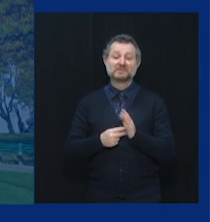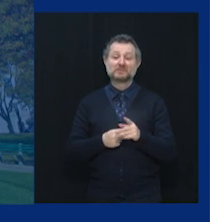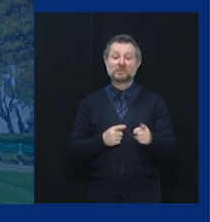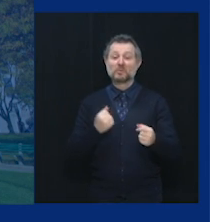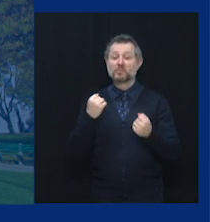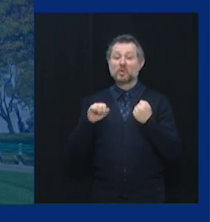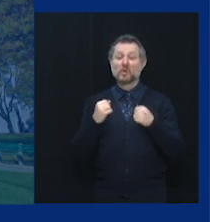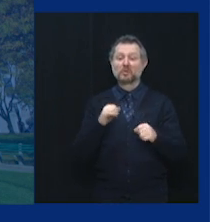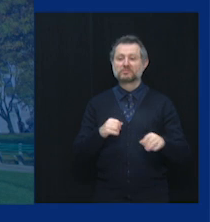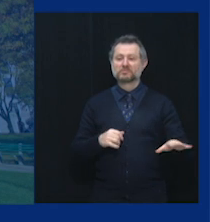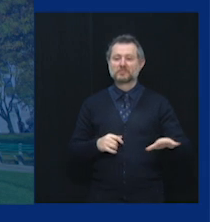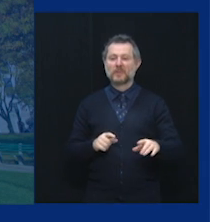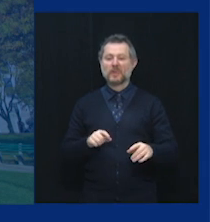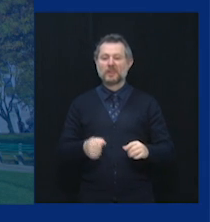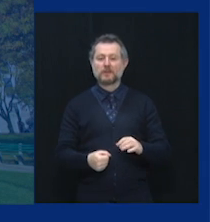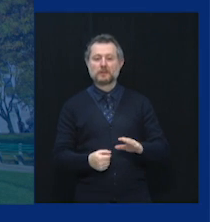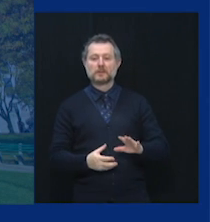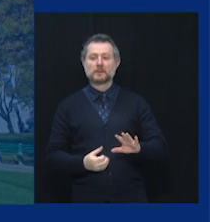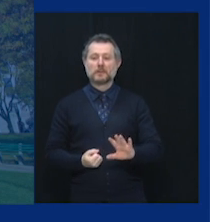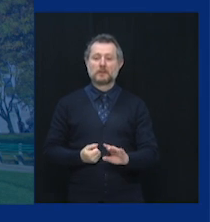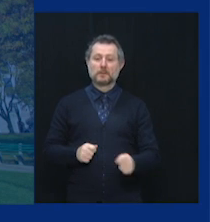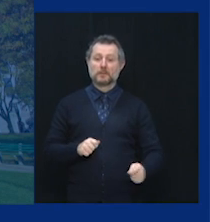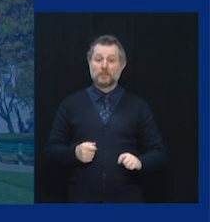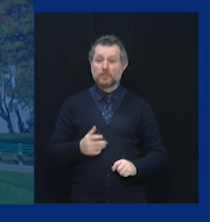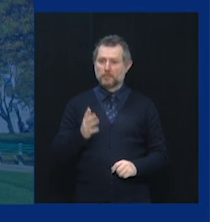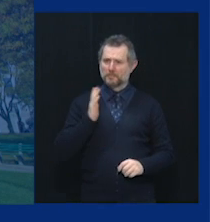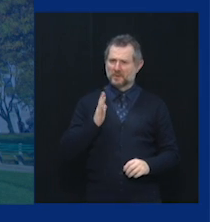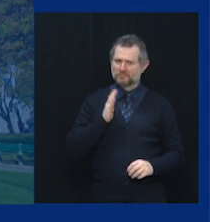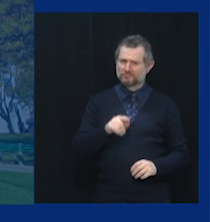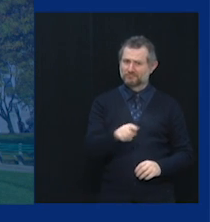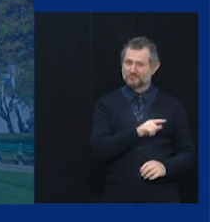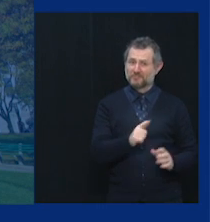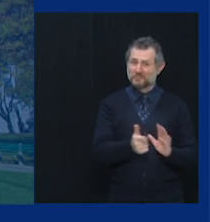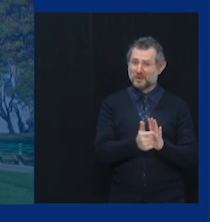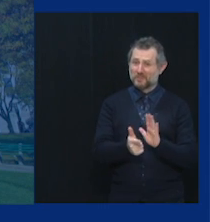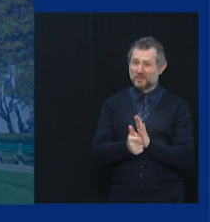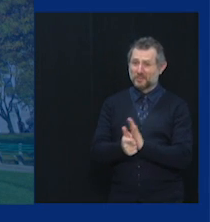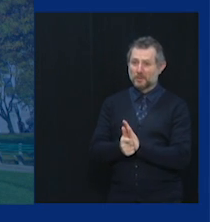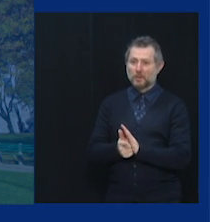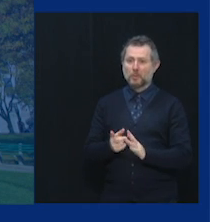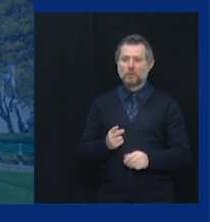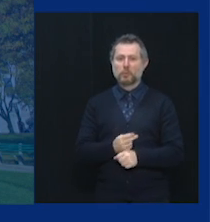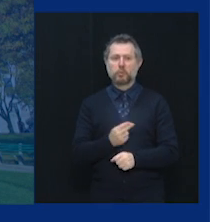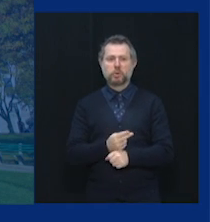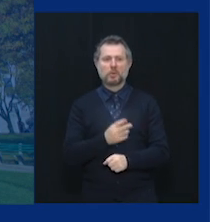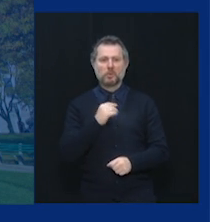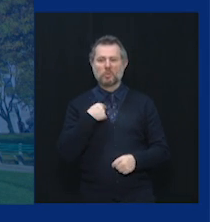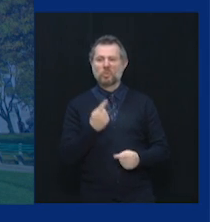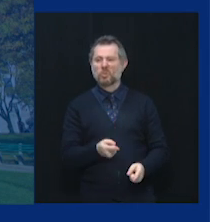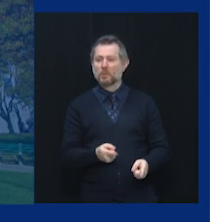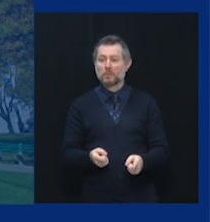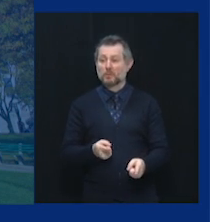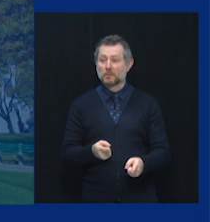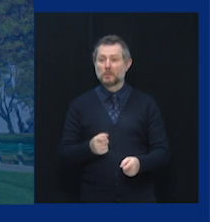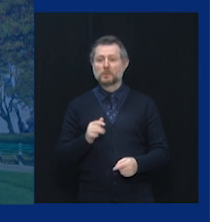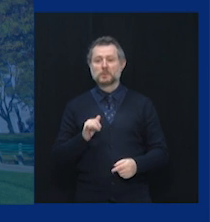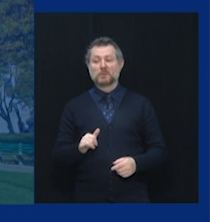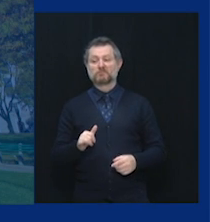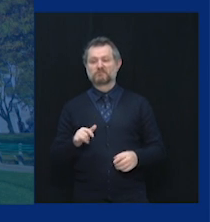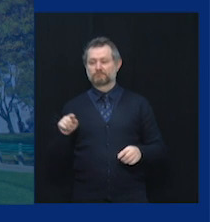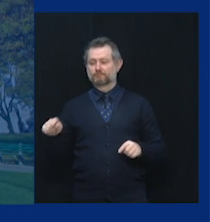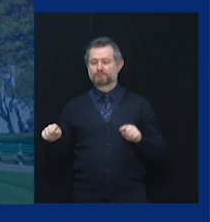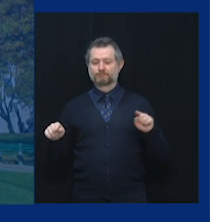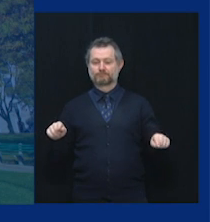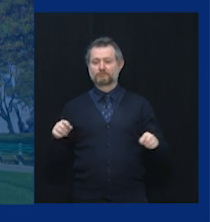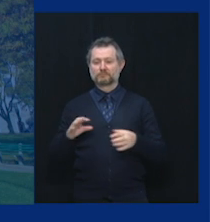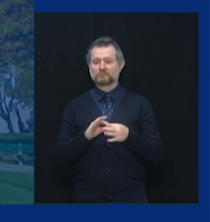tactics that were supposedly no longer in place. This relationship has to be fixed, and it's not going to